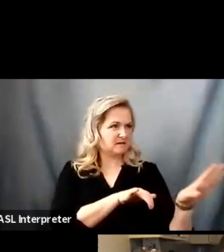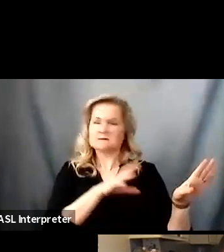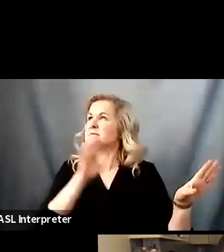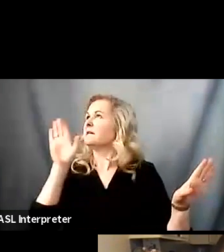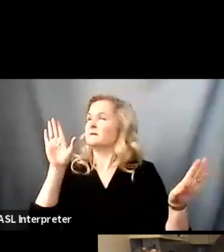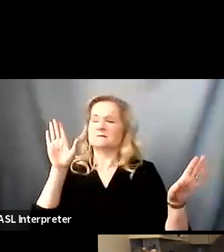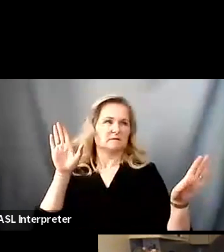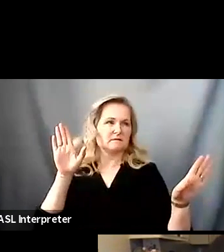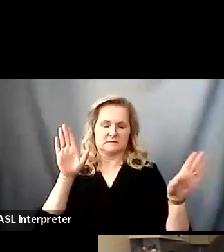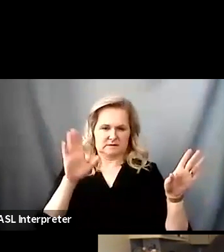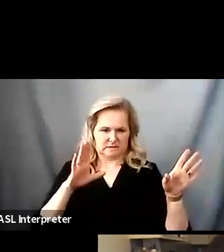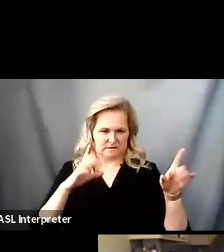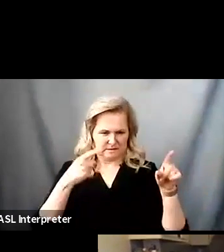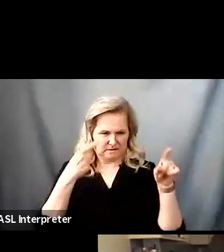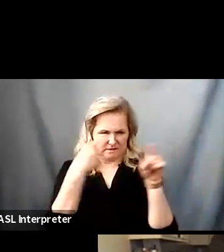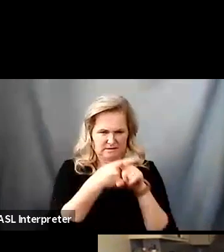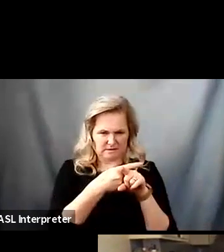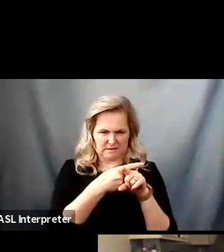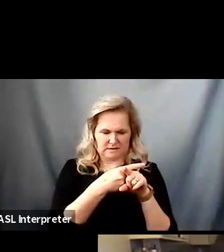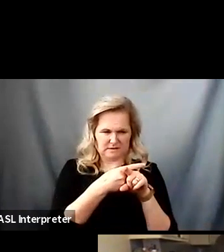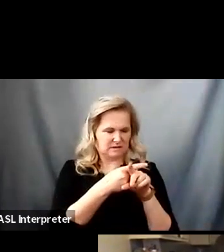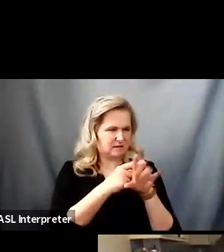know,